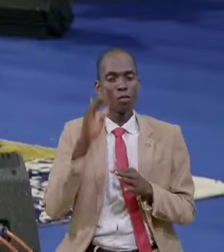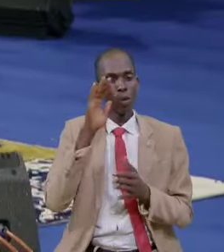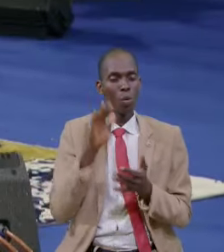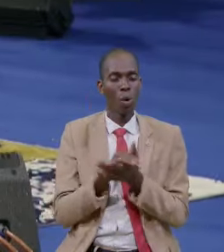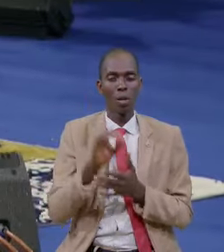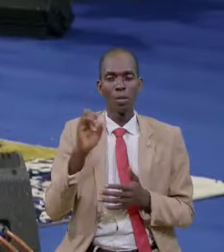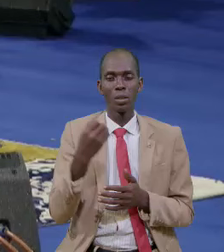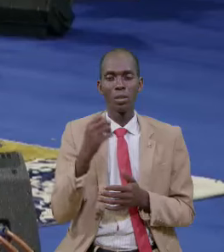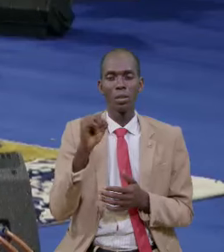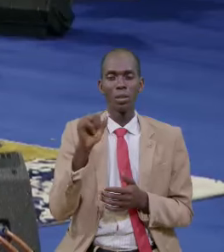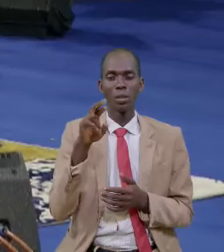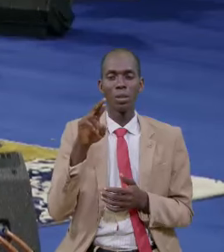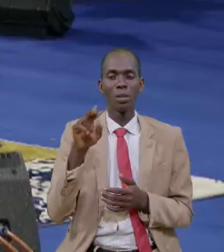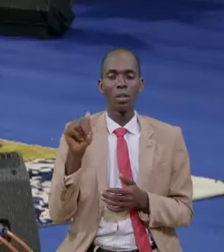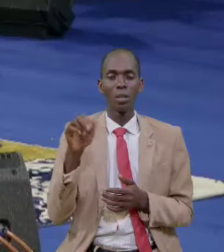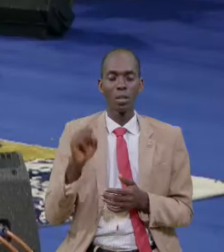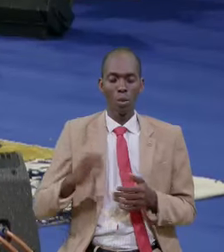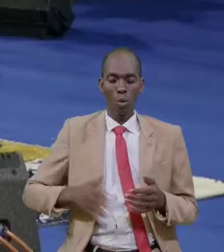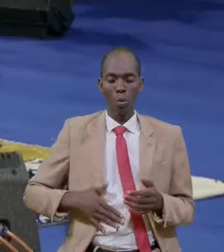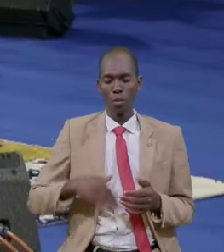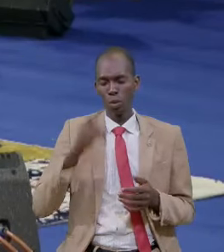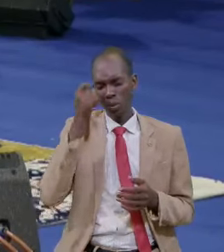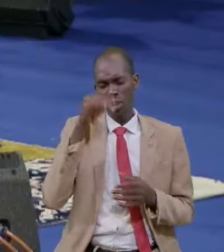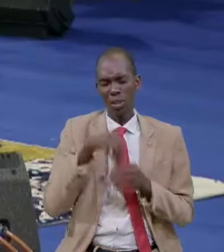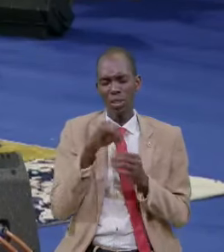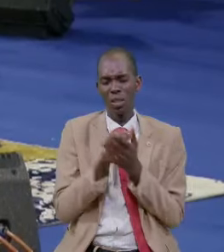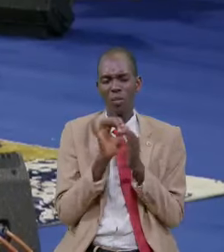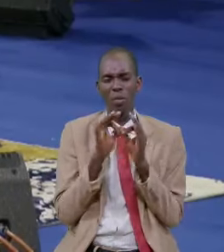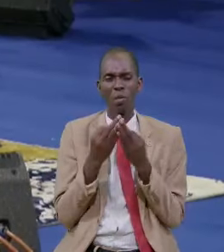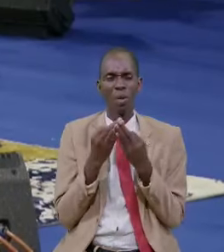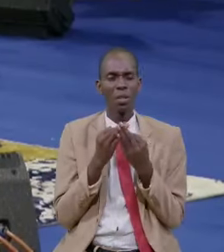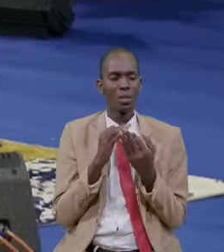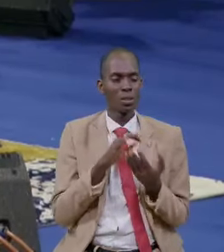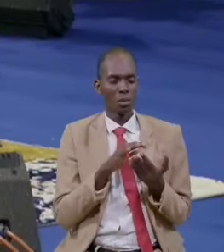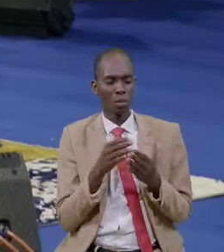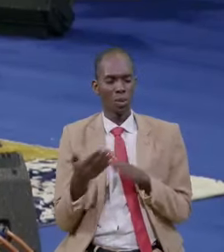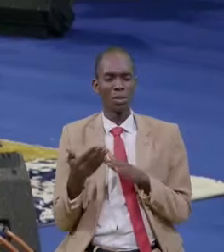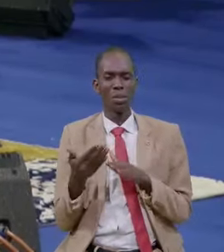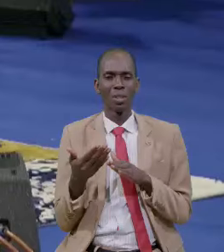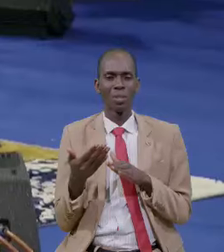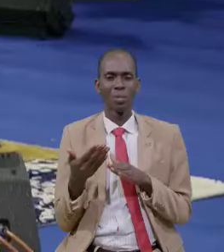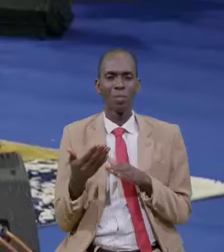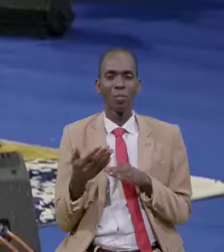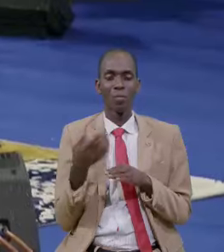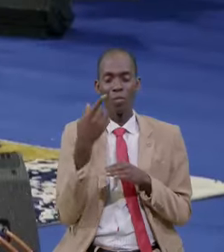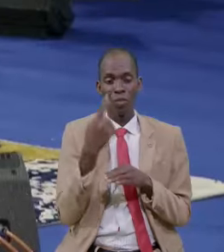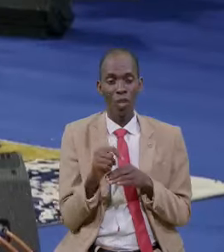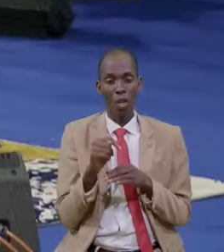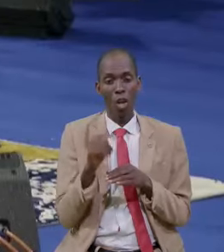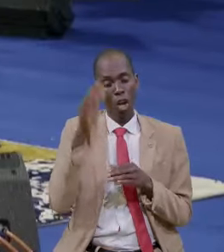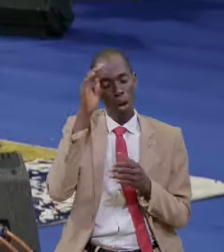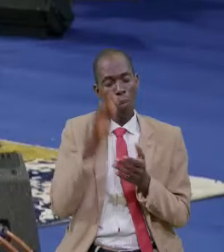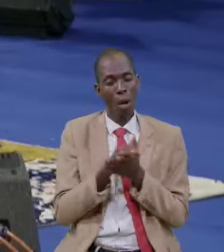You understand? In that family, dead plus deadness. The husband's body,